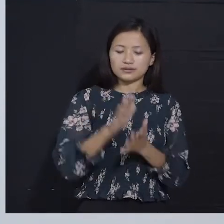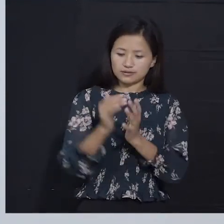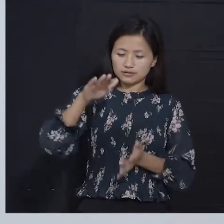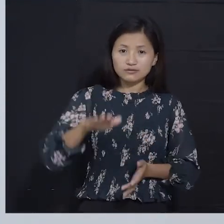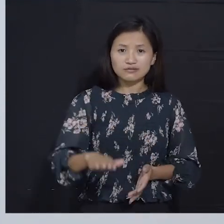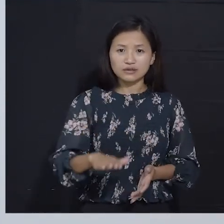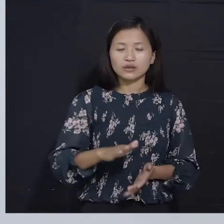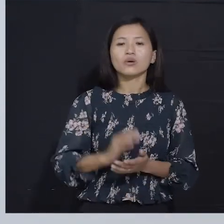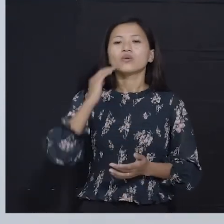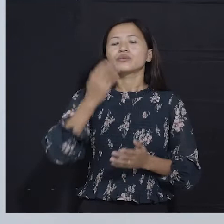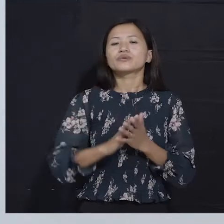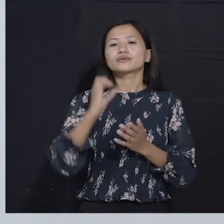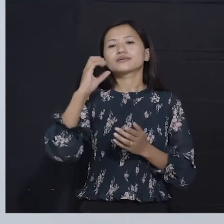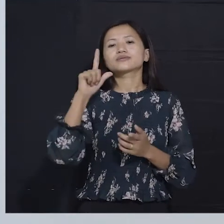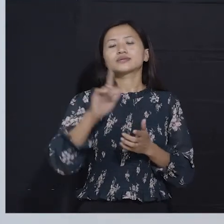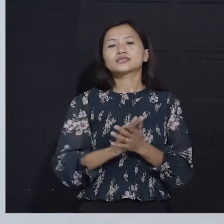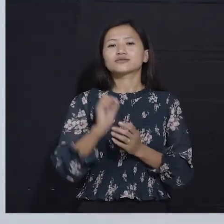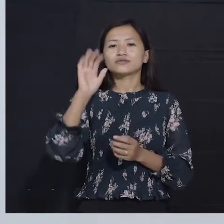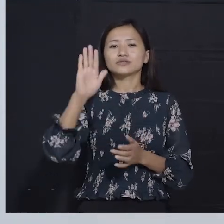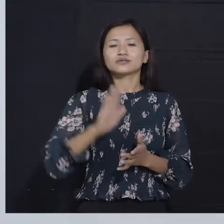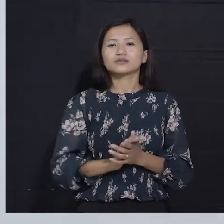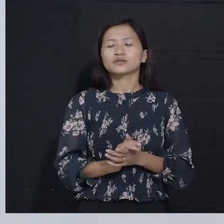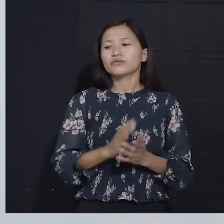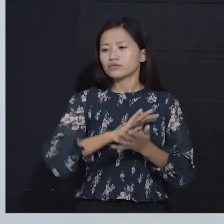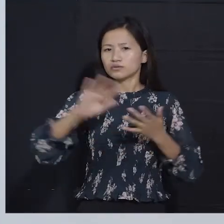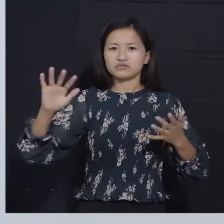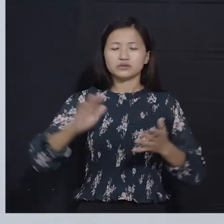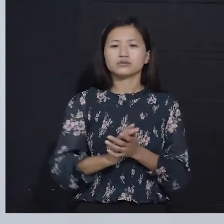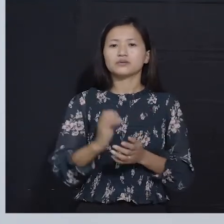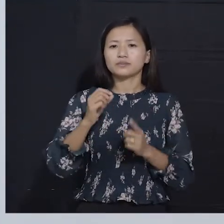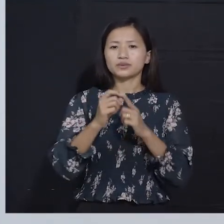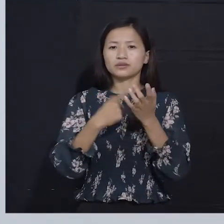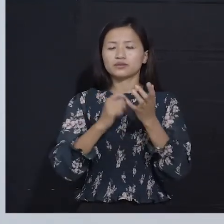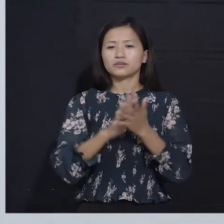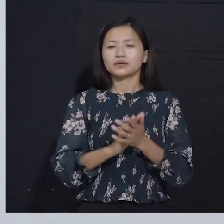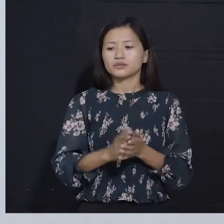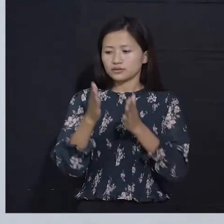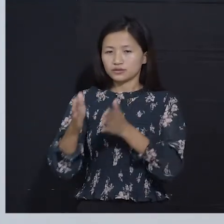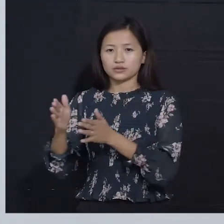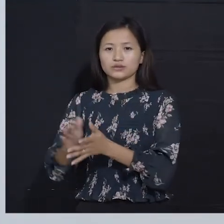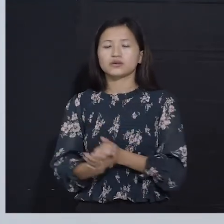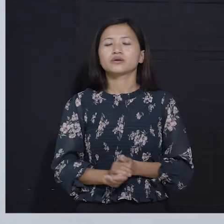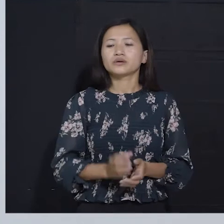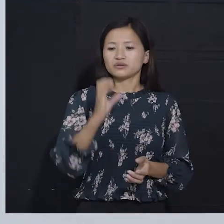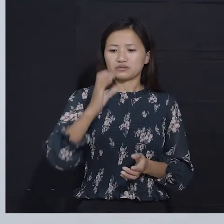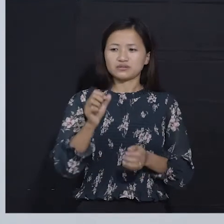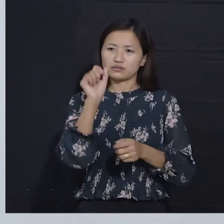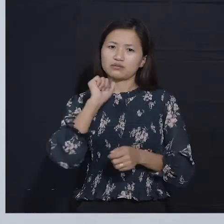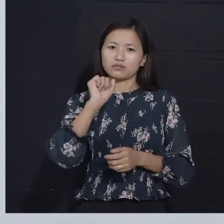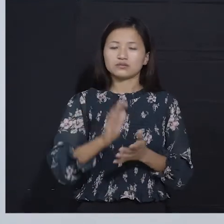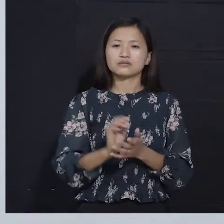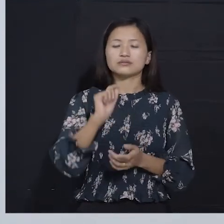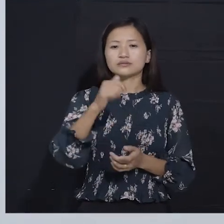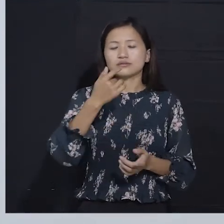especially when you are in class 5, right? You have crossed your primary section, and you also consider yourself to be a big boy, a big girl.